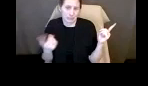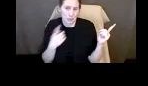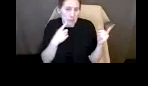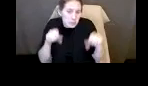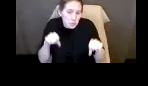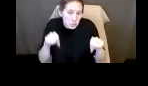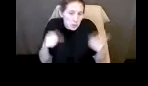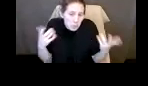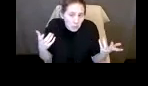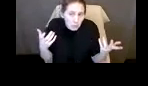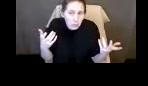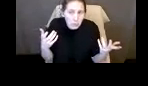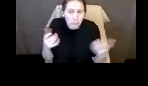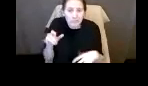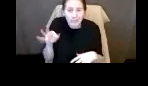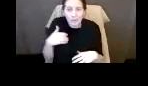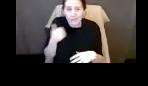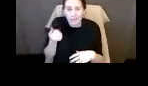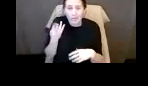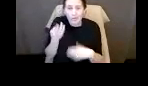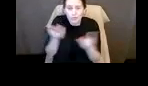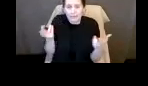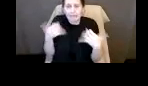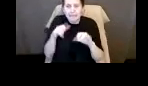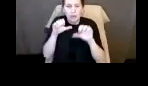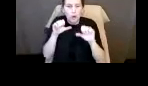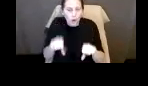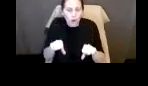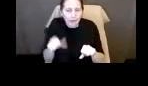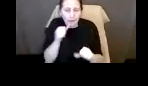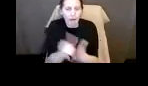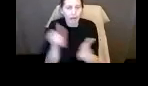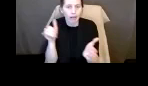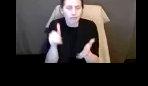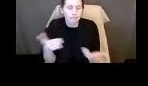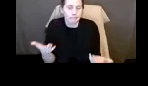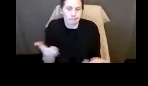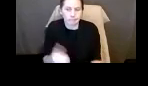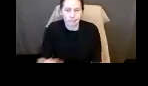doable, even when you have few resources. It's not impossible.